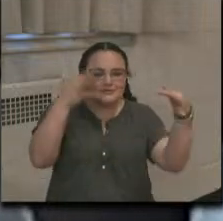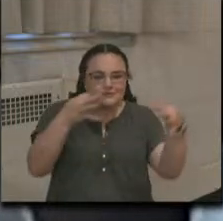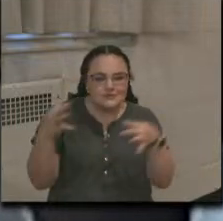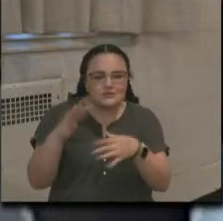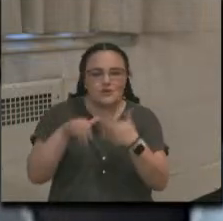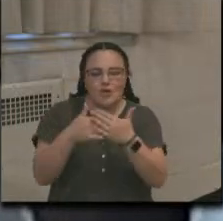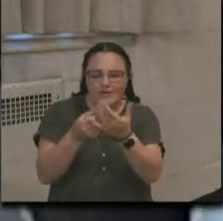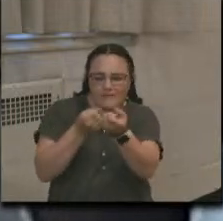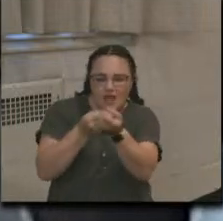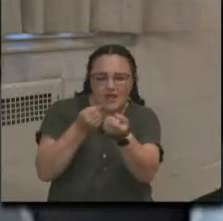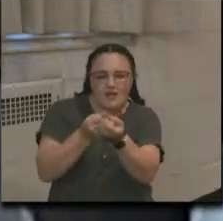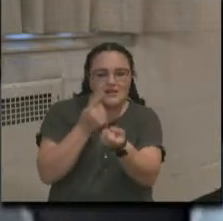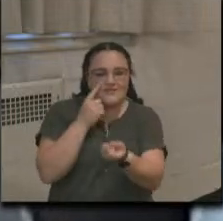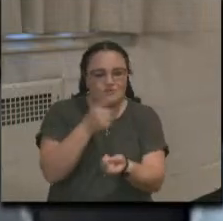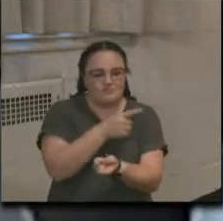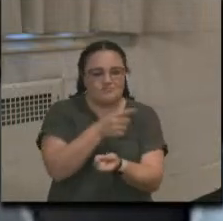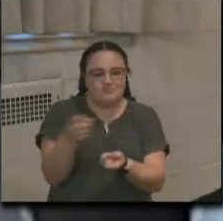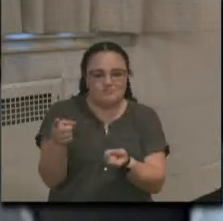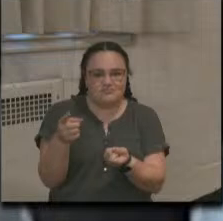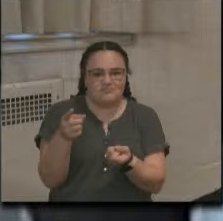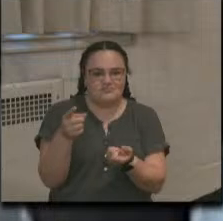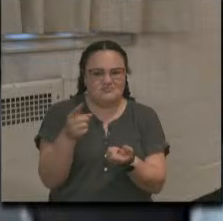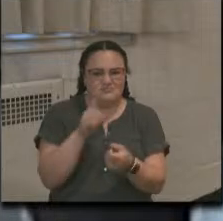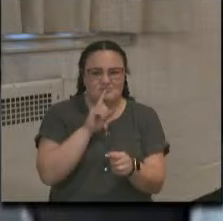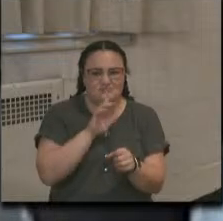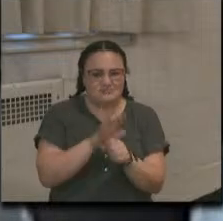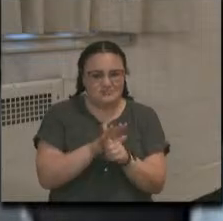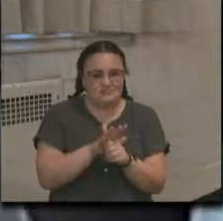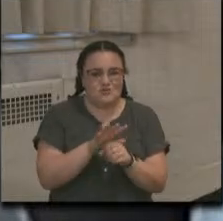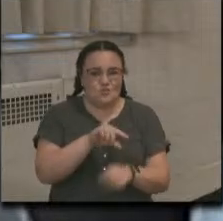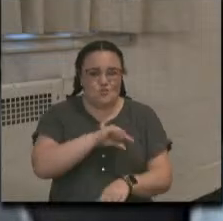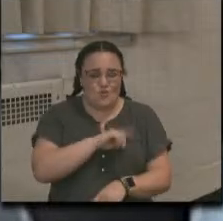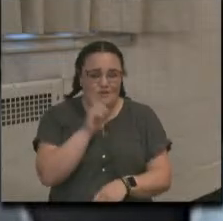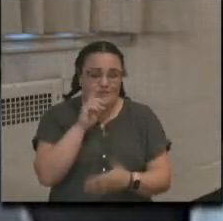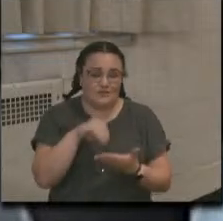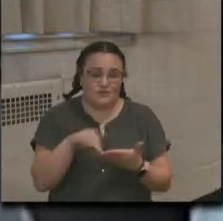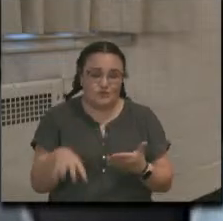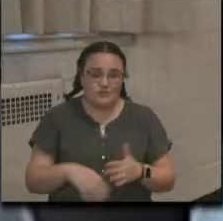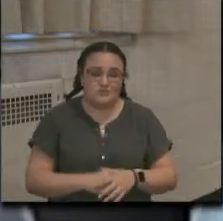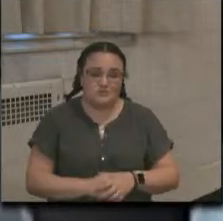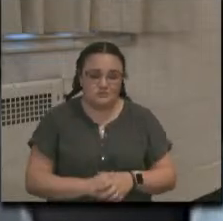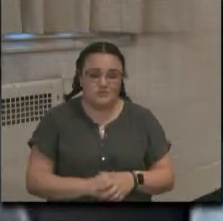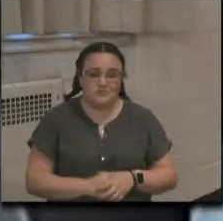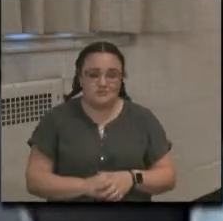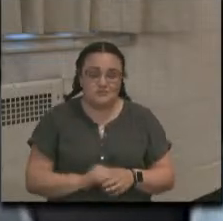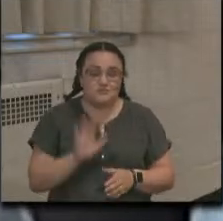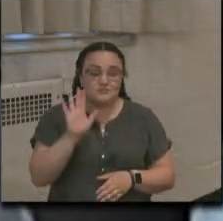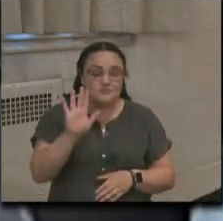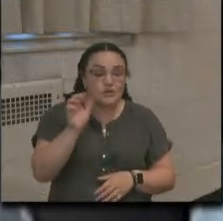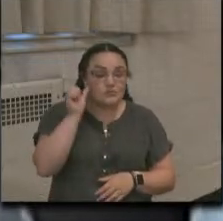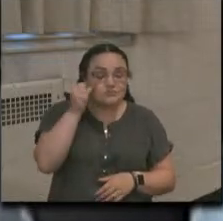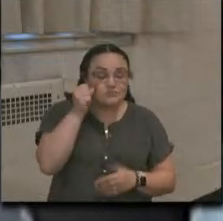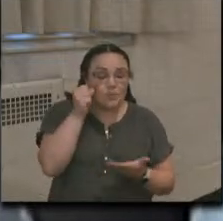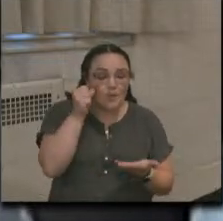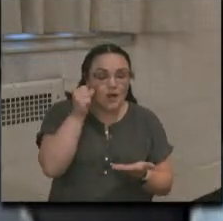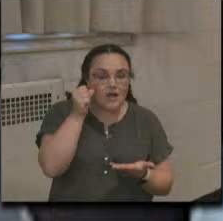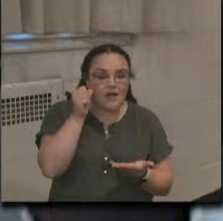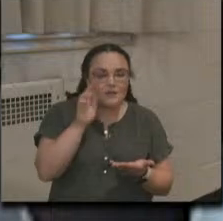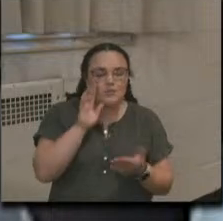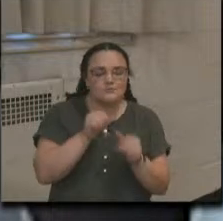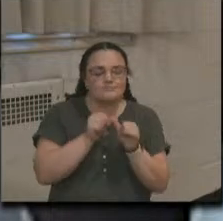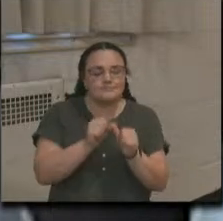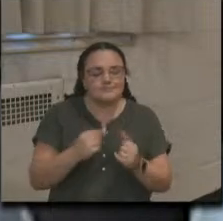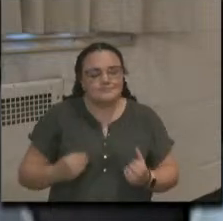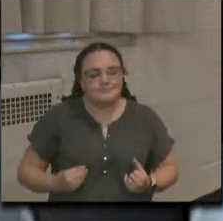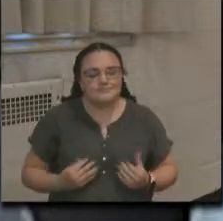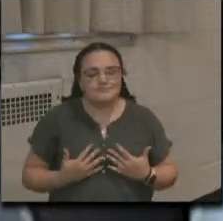advocacy for the insurance of quality for our students. Your legacy will continue to inspire and